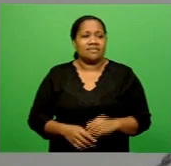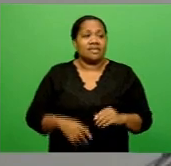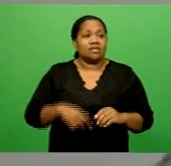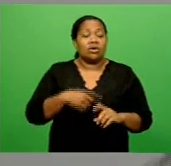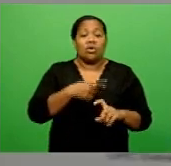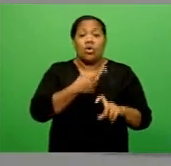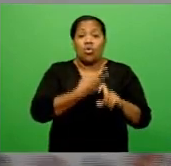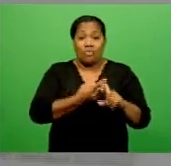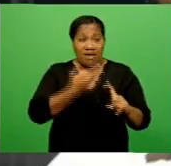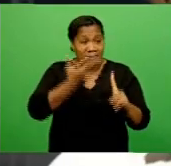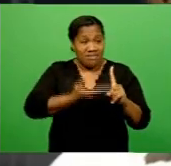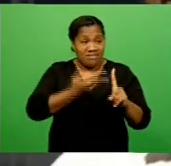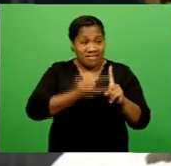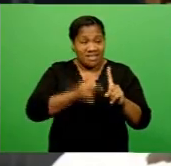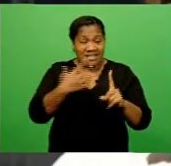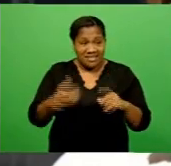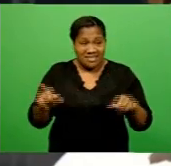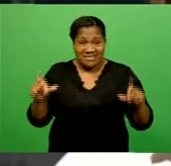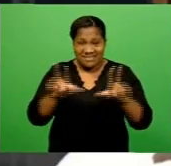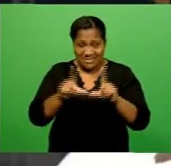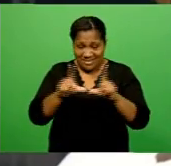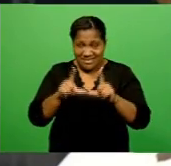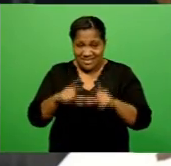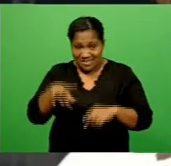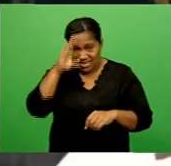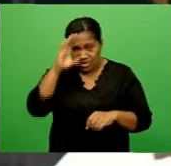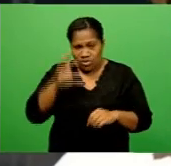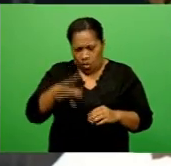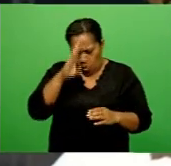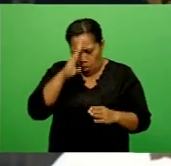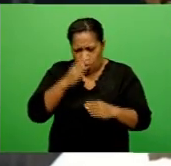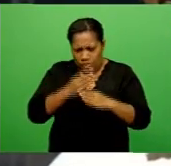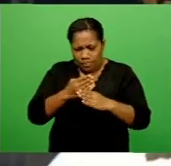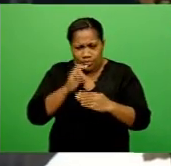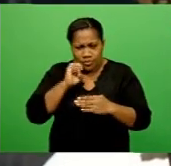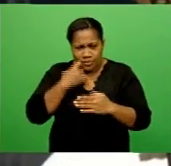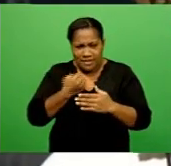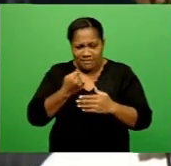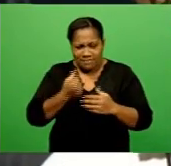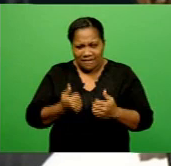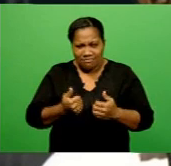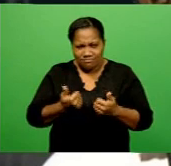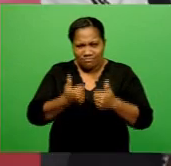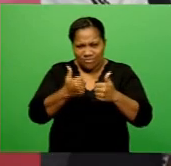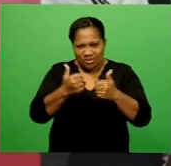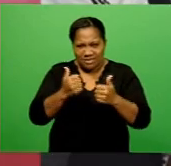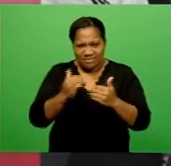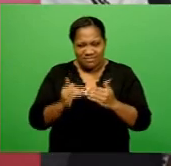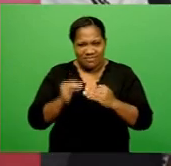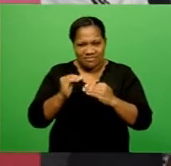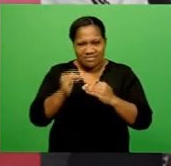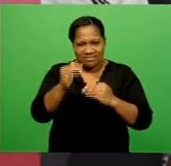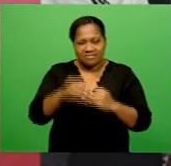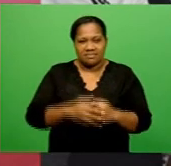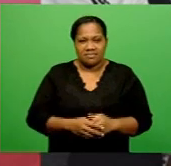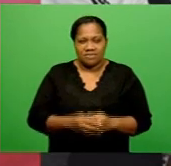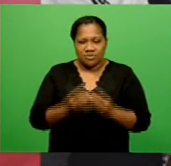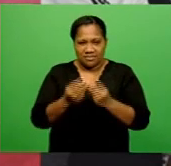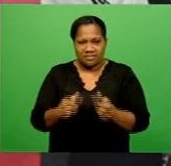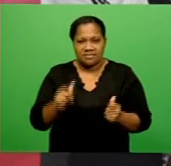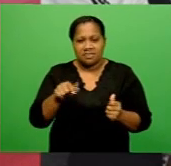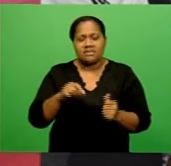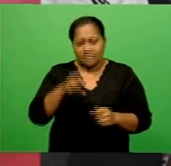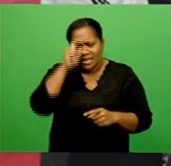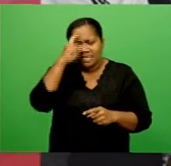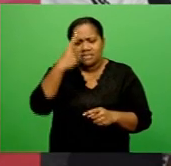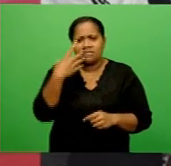A-licensed coach in the country, is hoping good sense will prevail. I am understood that Fiji FA is having a board